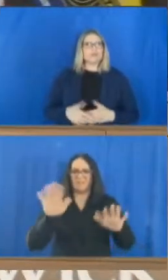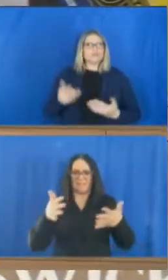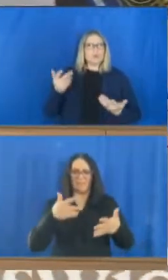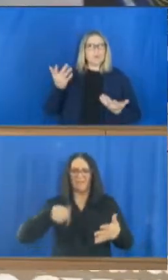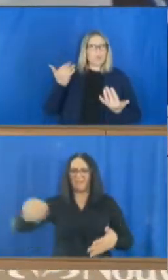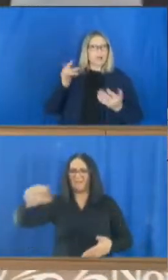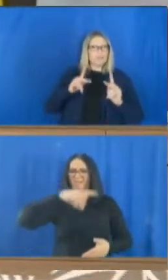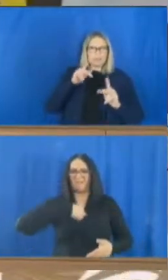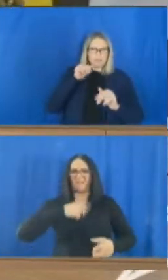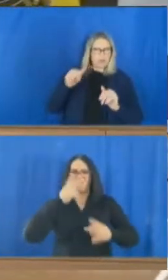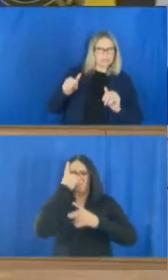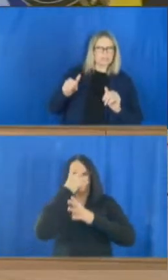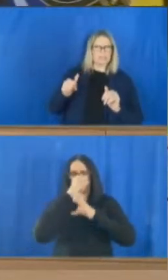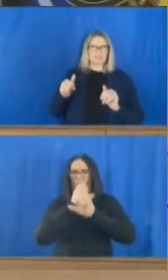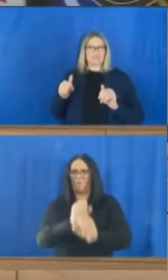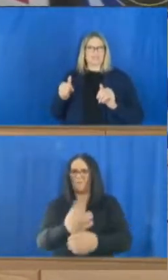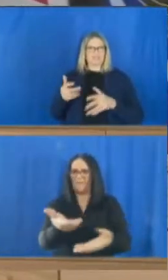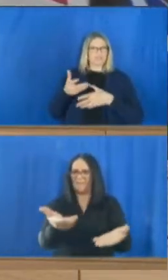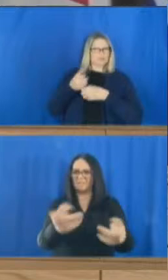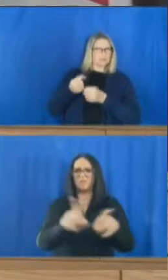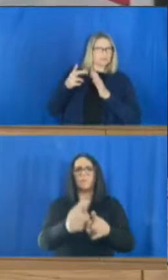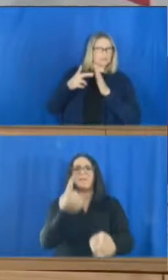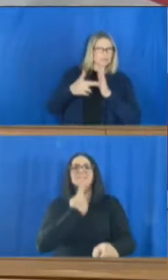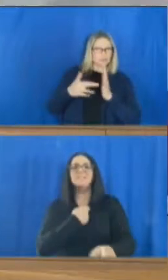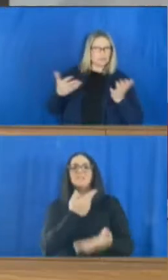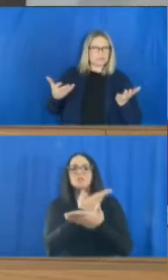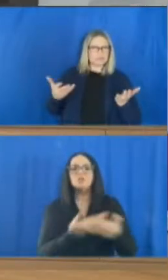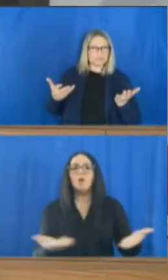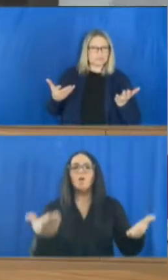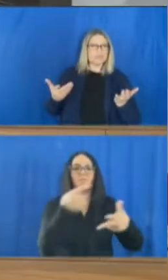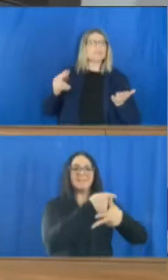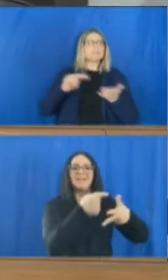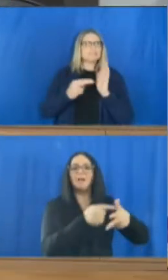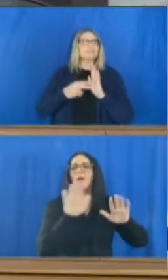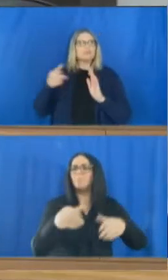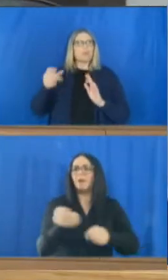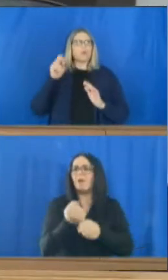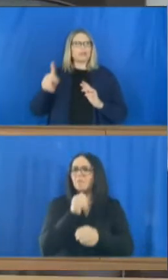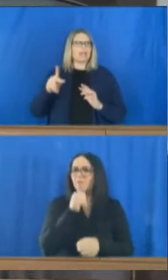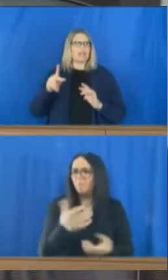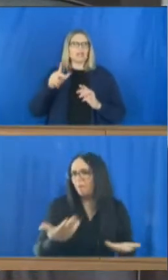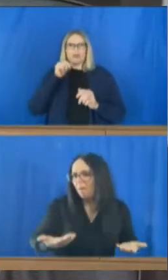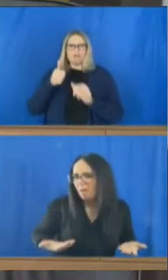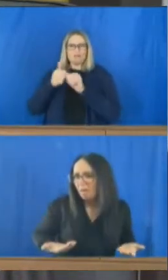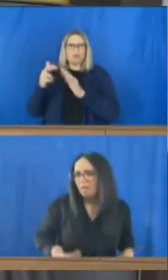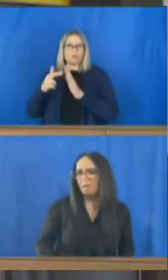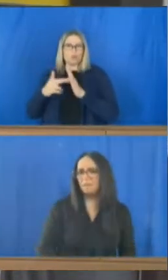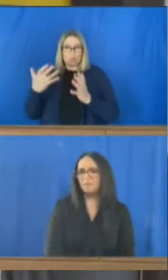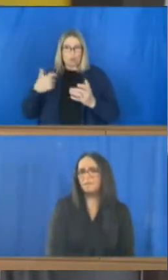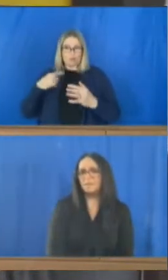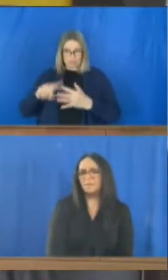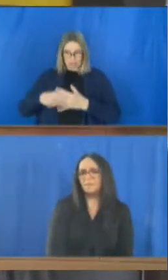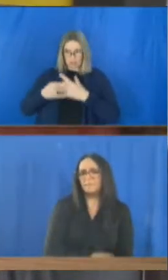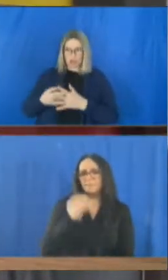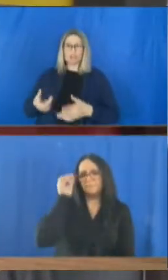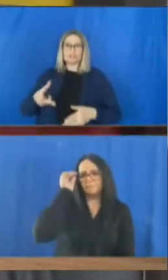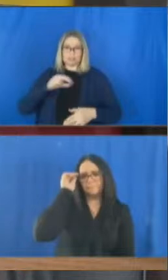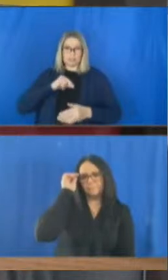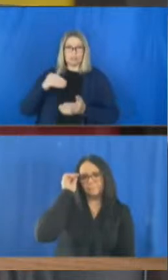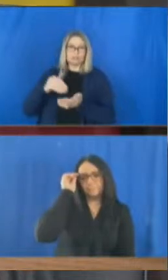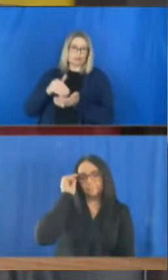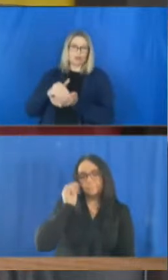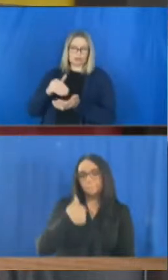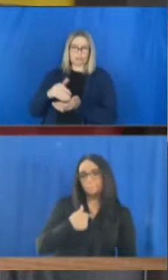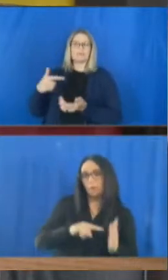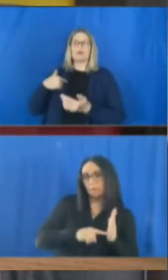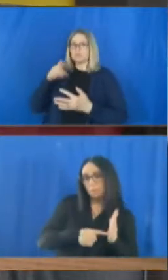you mentioned, and you're correct, these are triggers for conversations in terms of assessing the risk. And our triggers are